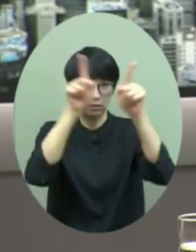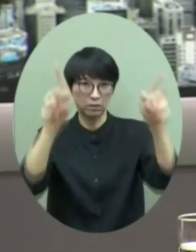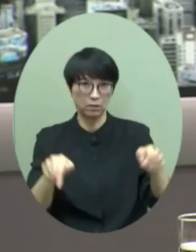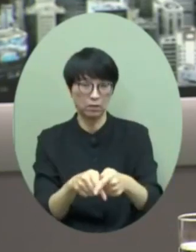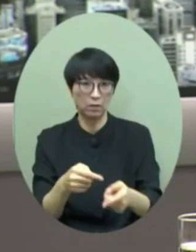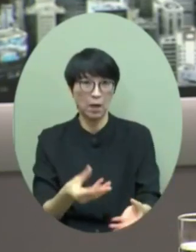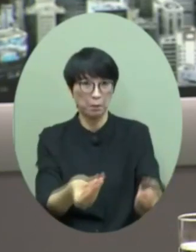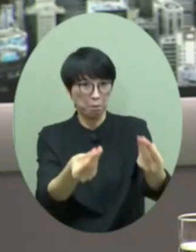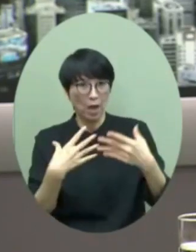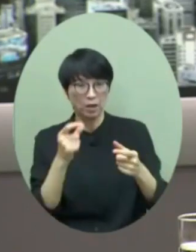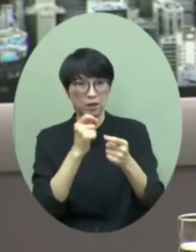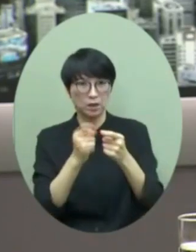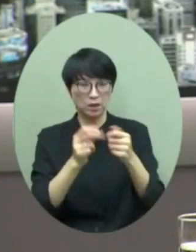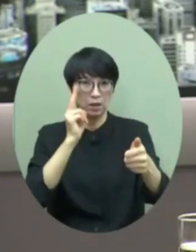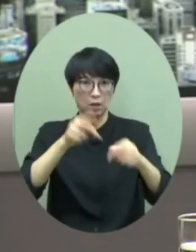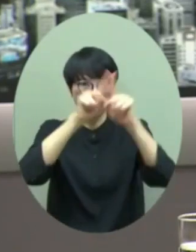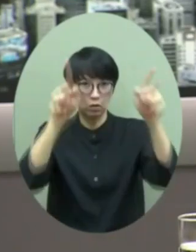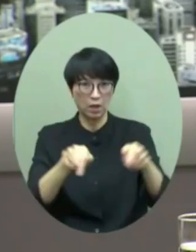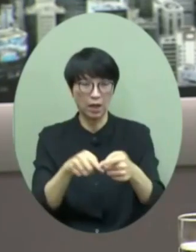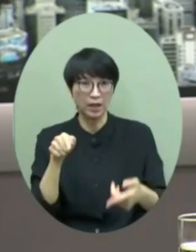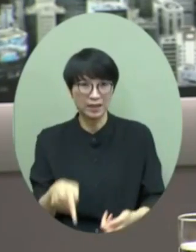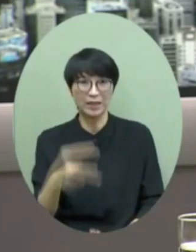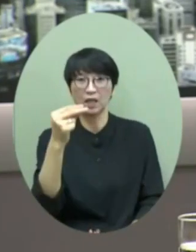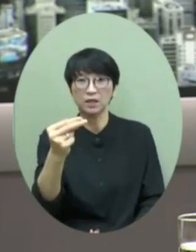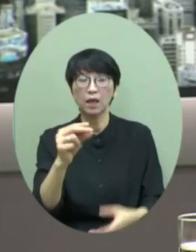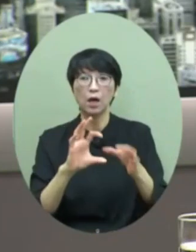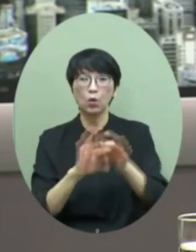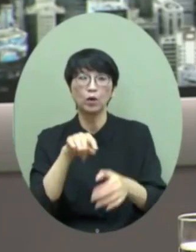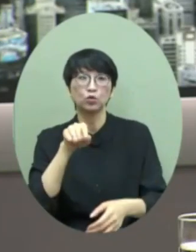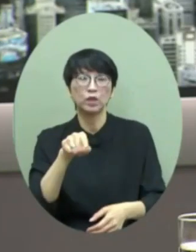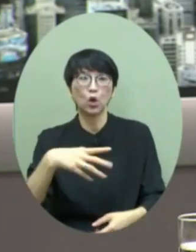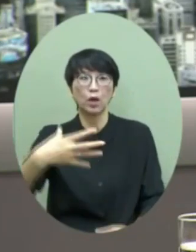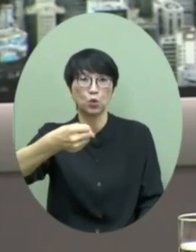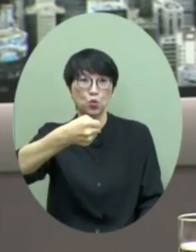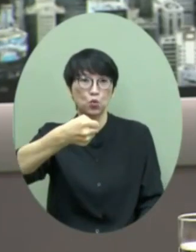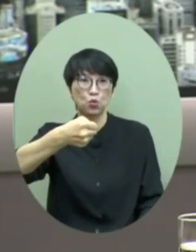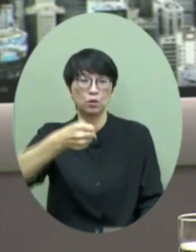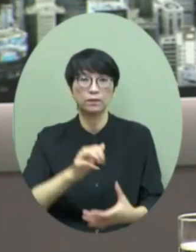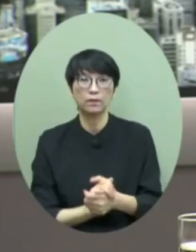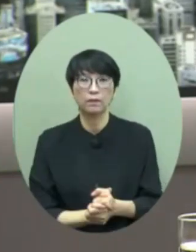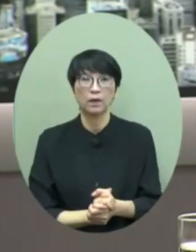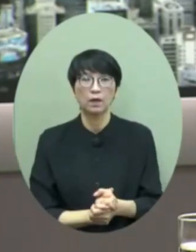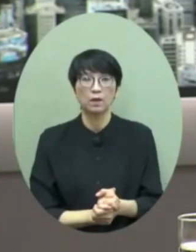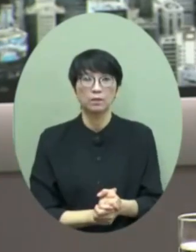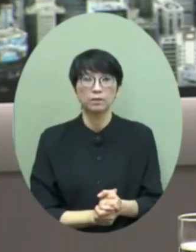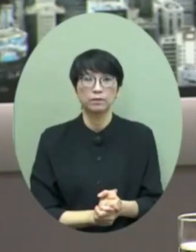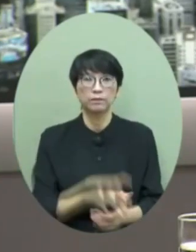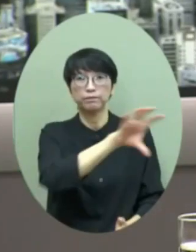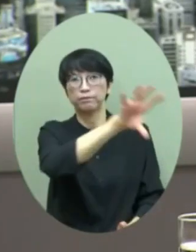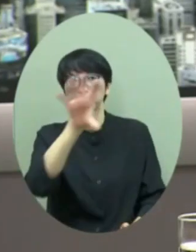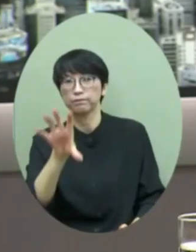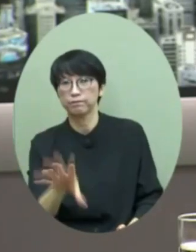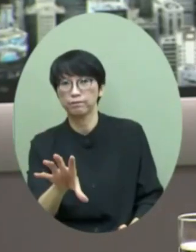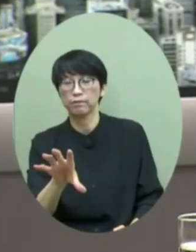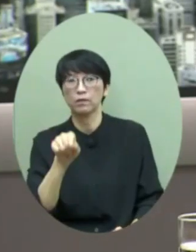apply for court warrant or court orders on witnesses and so on. So here,